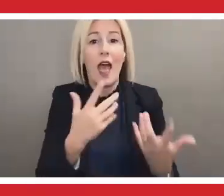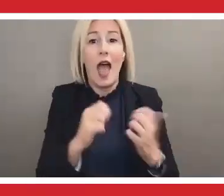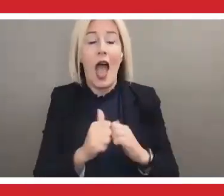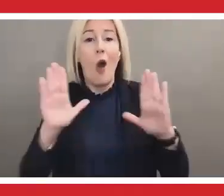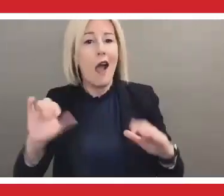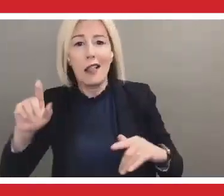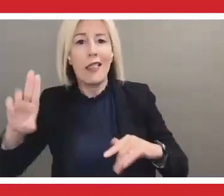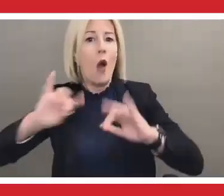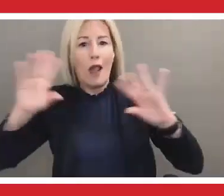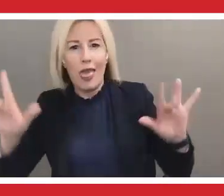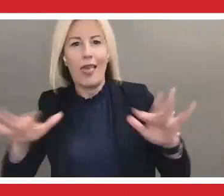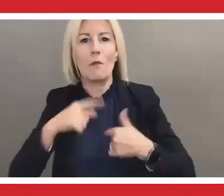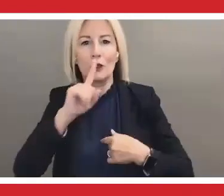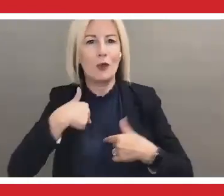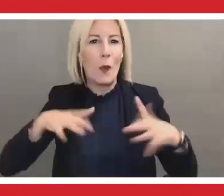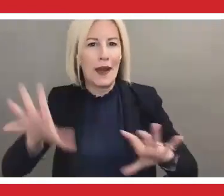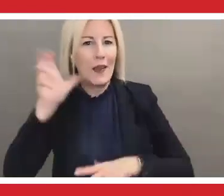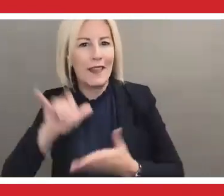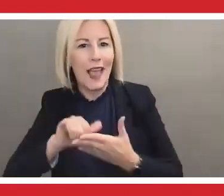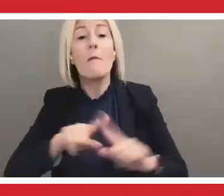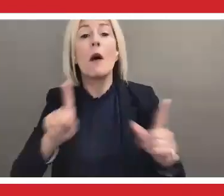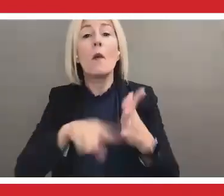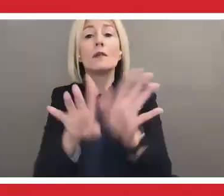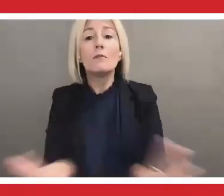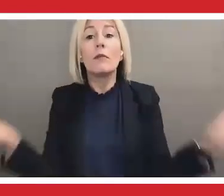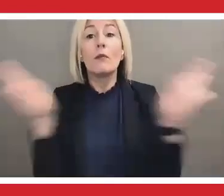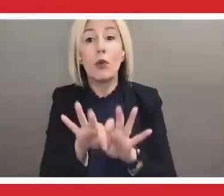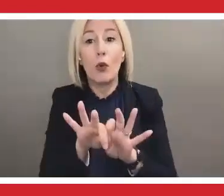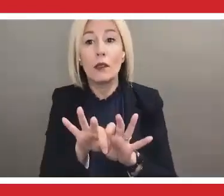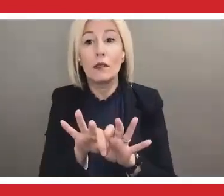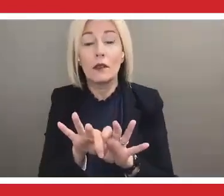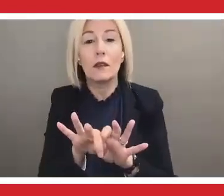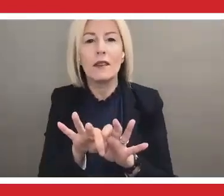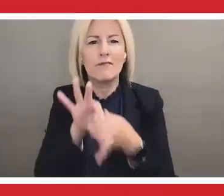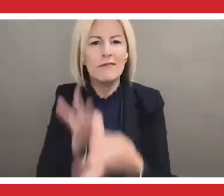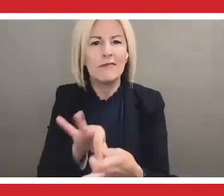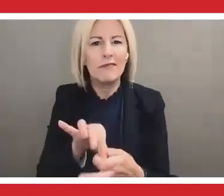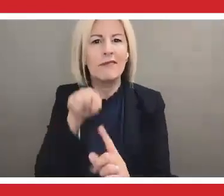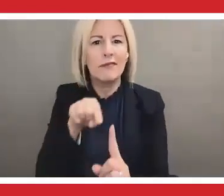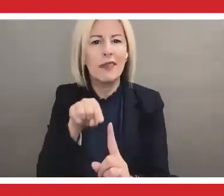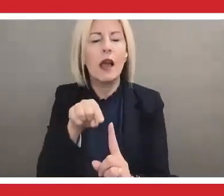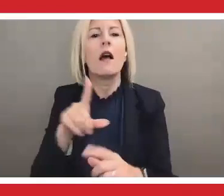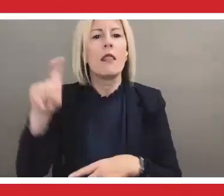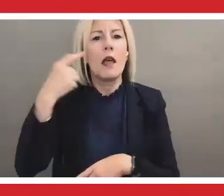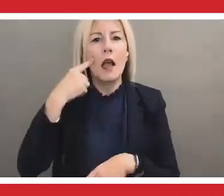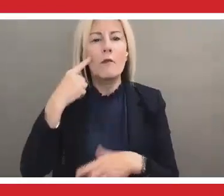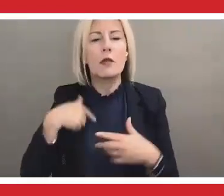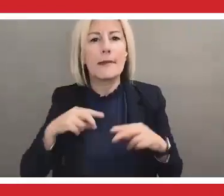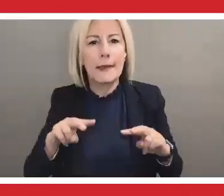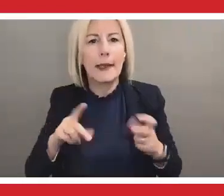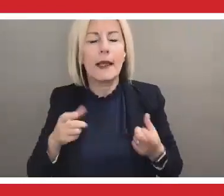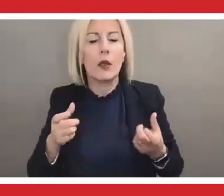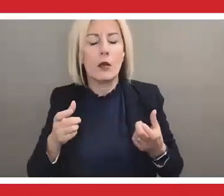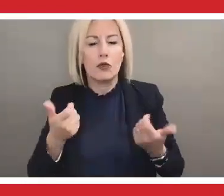want to hear that. But what's really important here is around governments getting a bit of a grasp about this and drawing